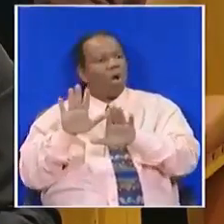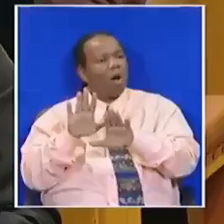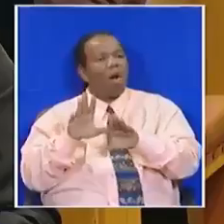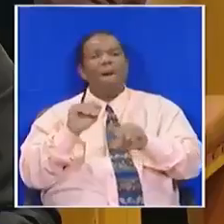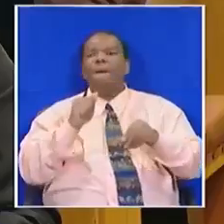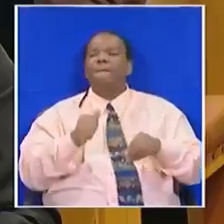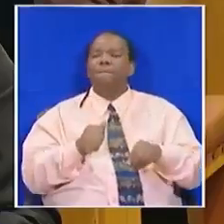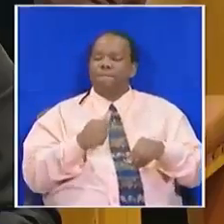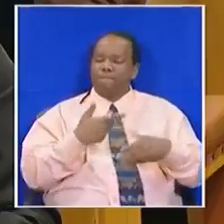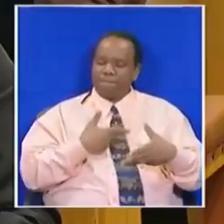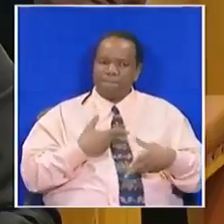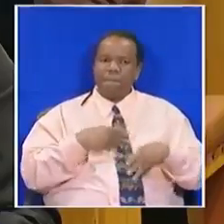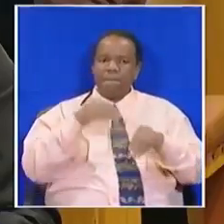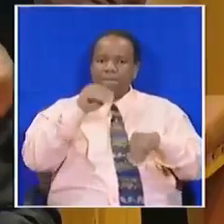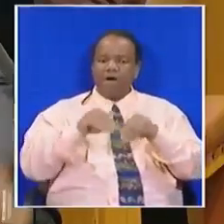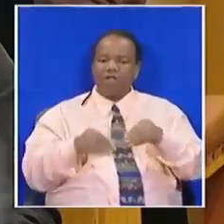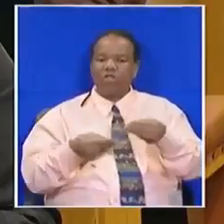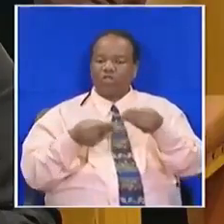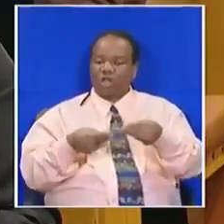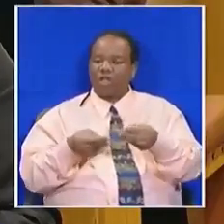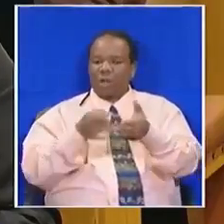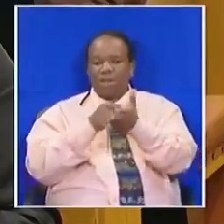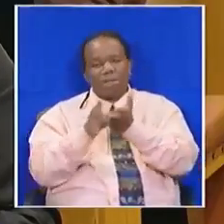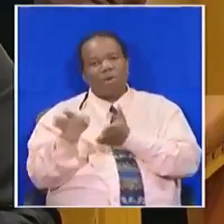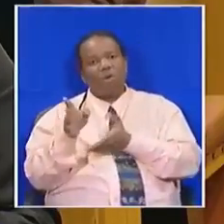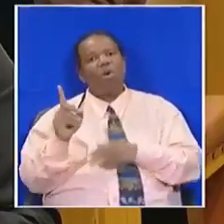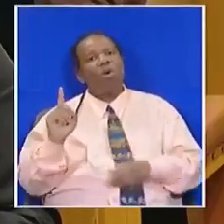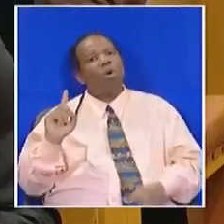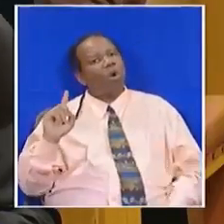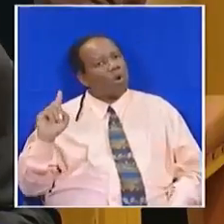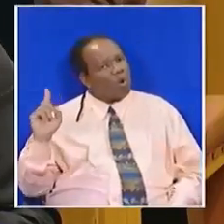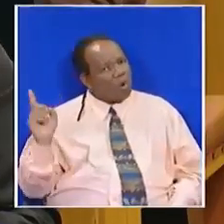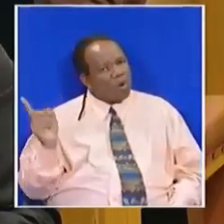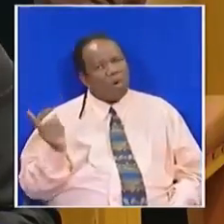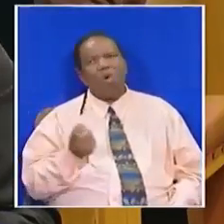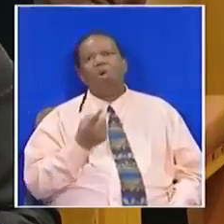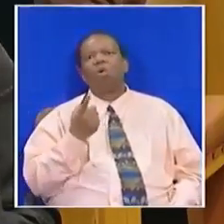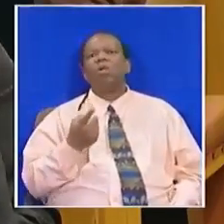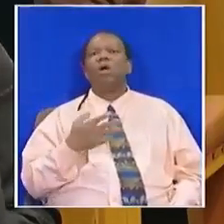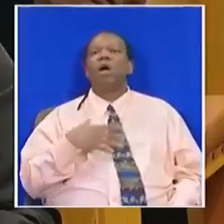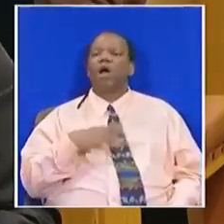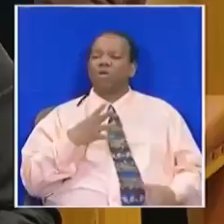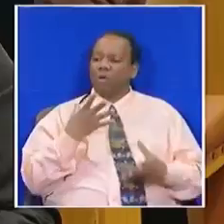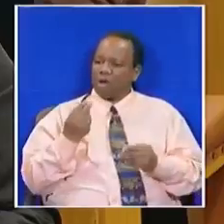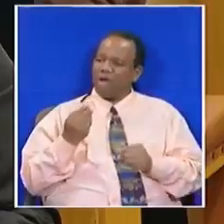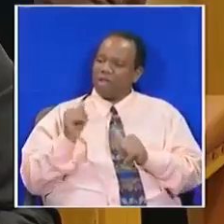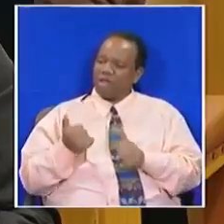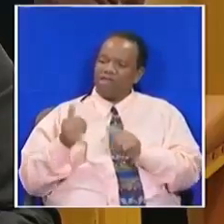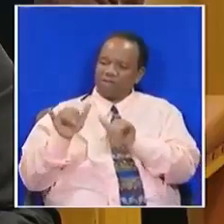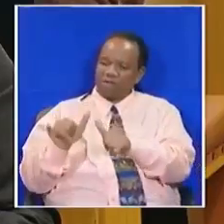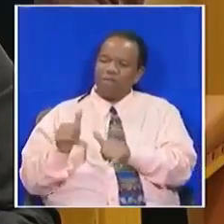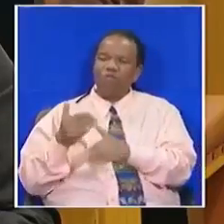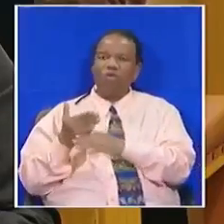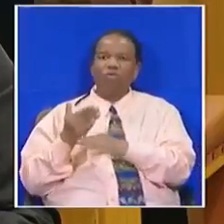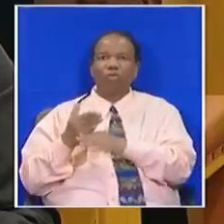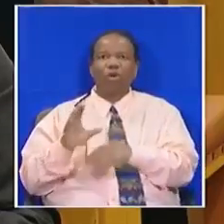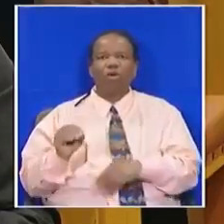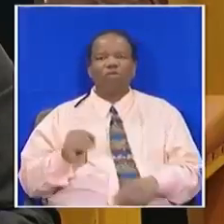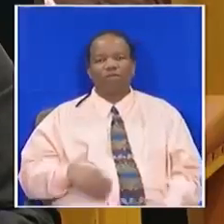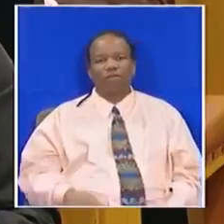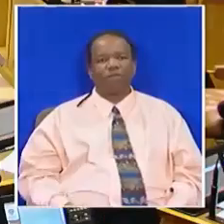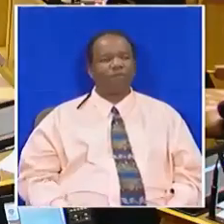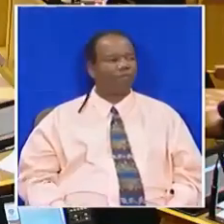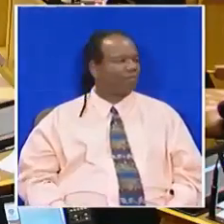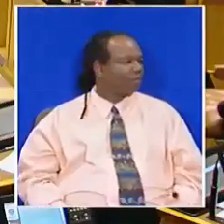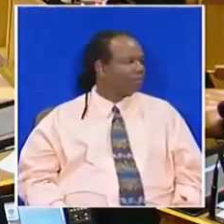so that we can focus, all of us as a country, in creating and preserving the current jobs that we've got? Thank you very much.